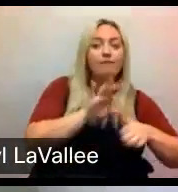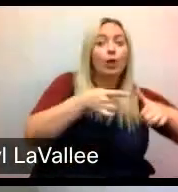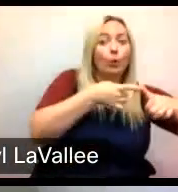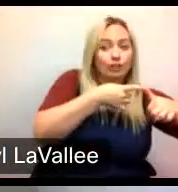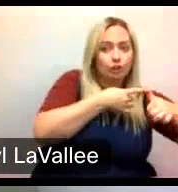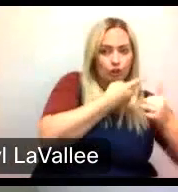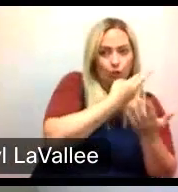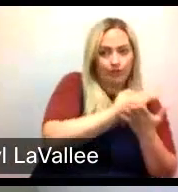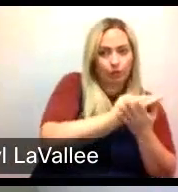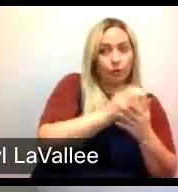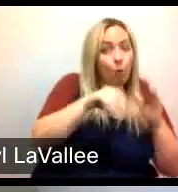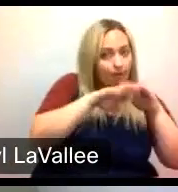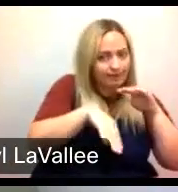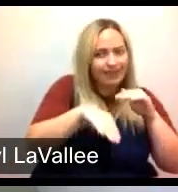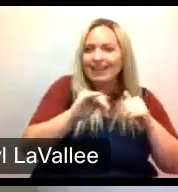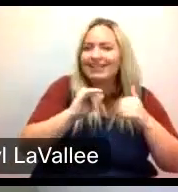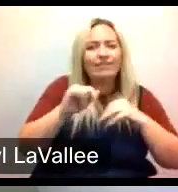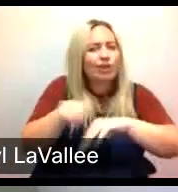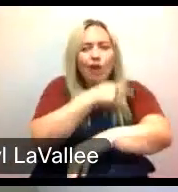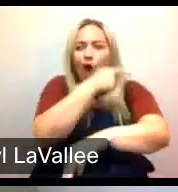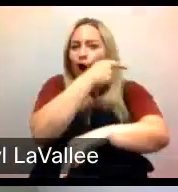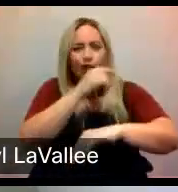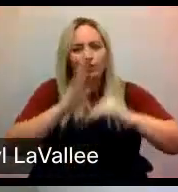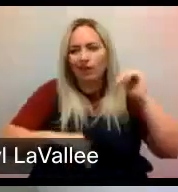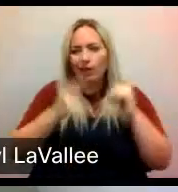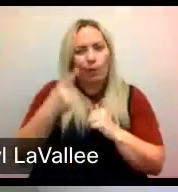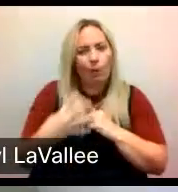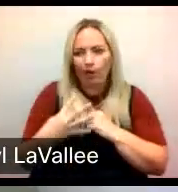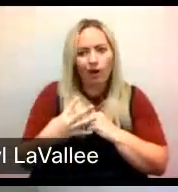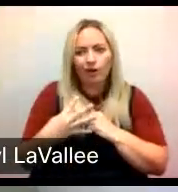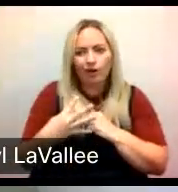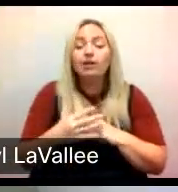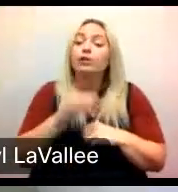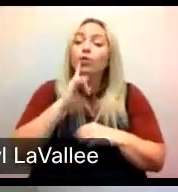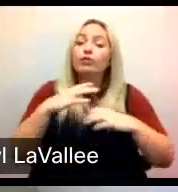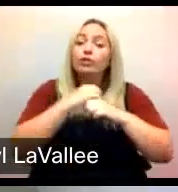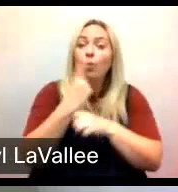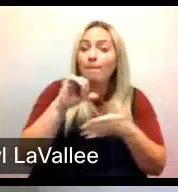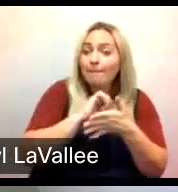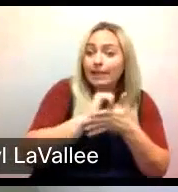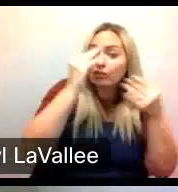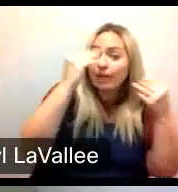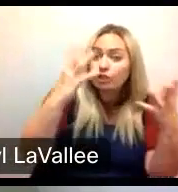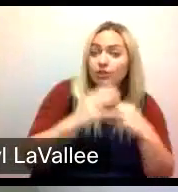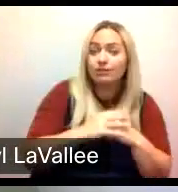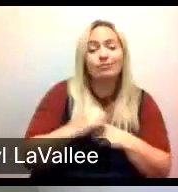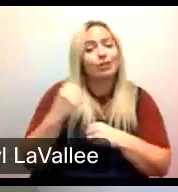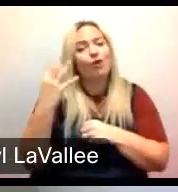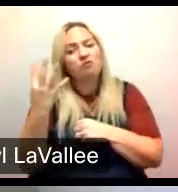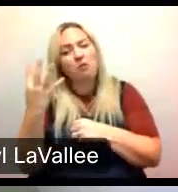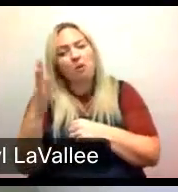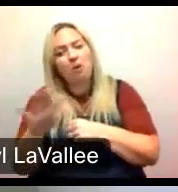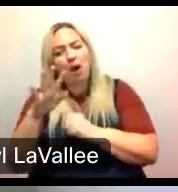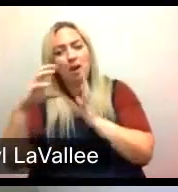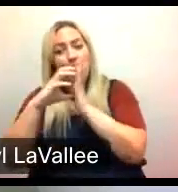less. So it should never be longer than that. So if you're summarizing 1 page of information, that's 4-ish